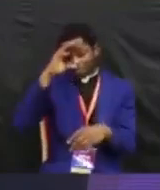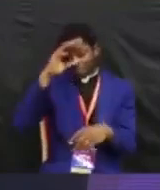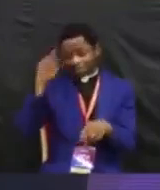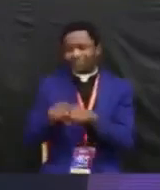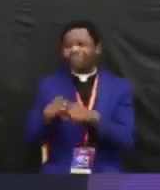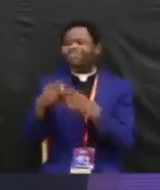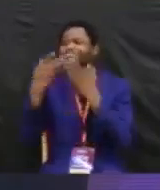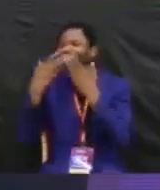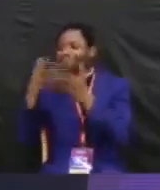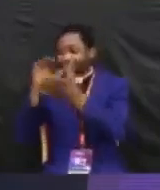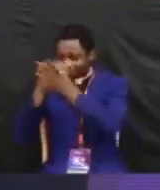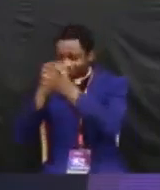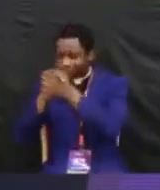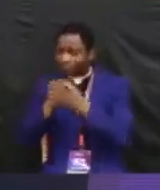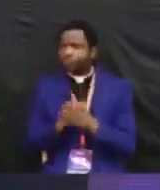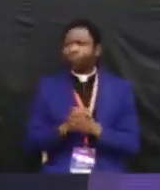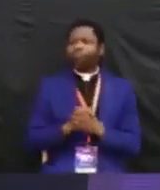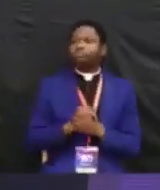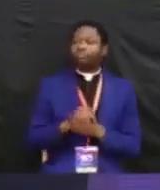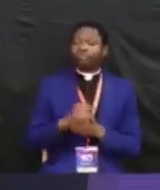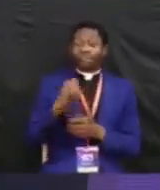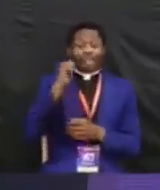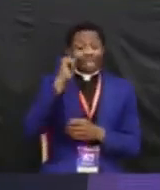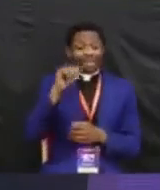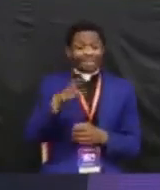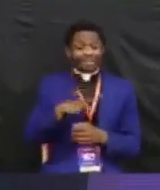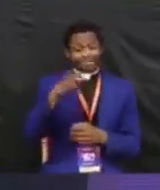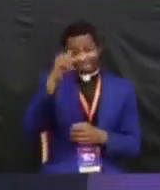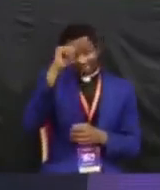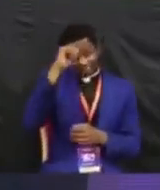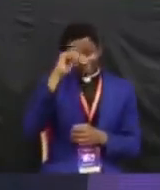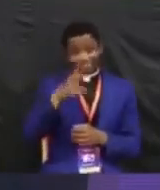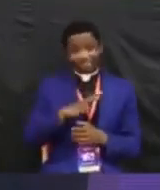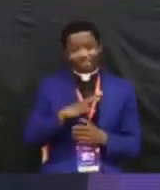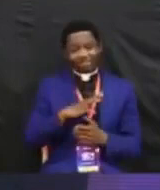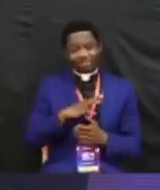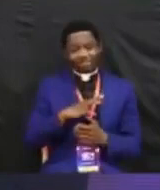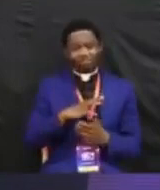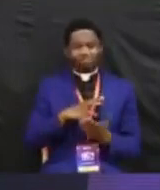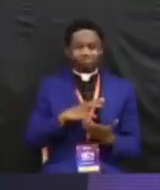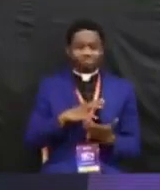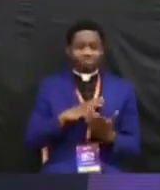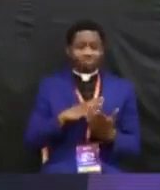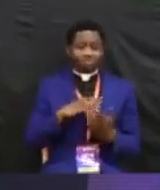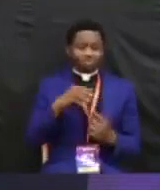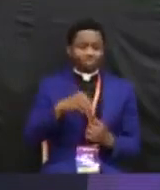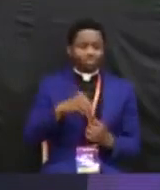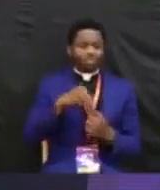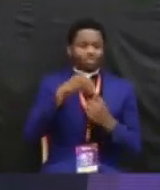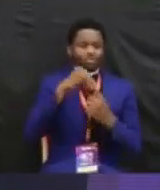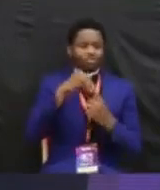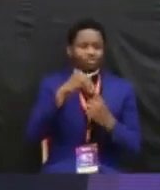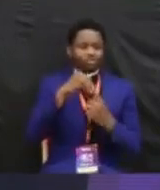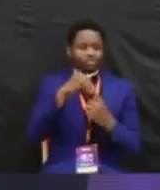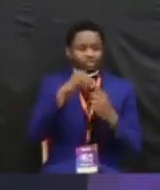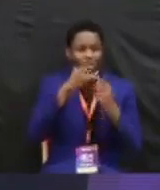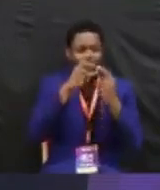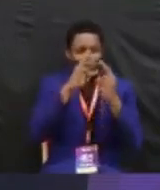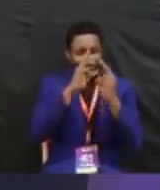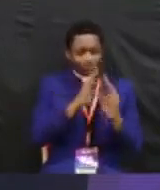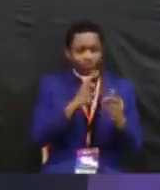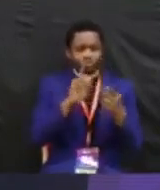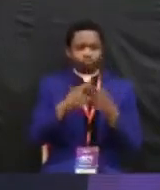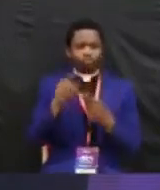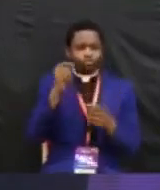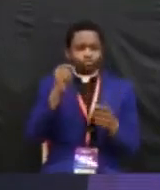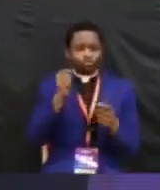Ladies and gentlemen, I want to humbly at this point pay a special tribute to the General Secretary, Apostle